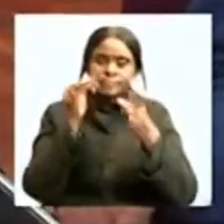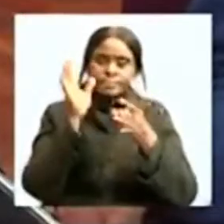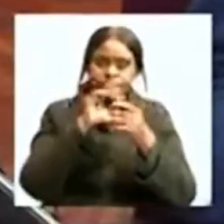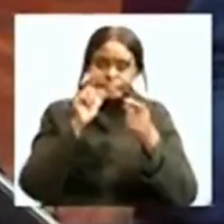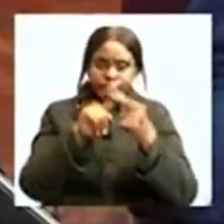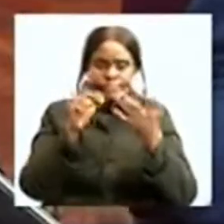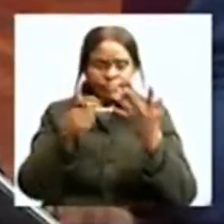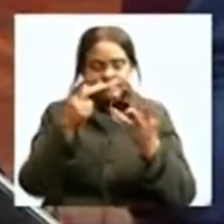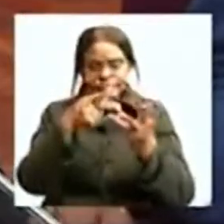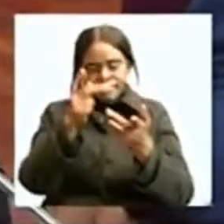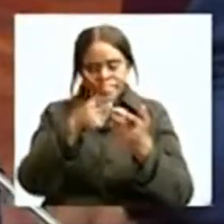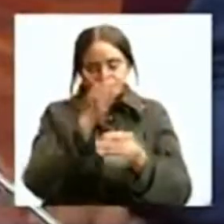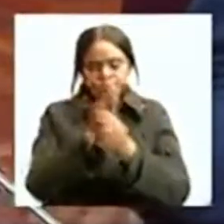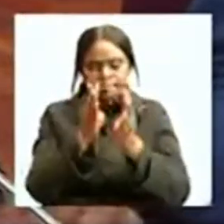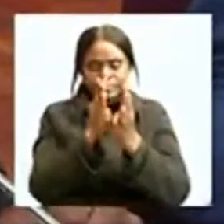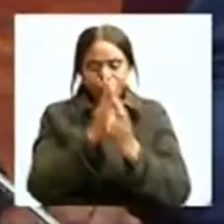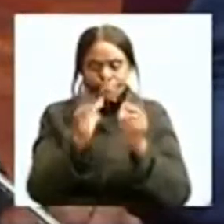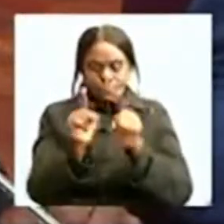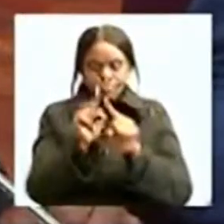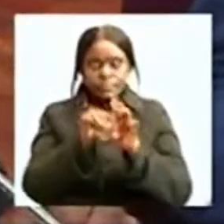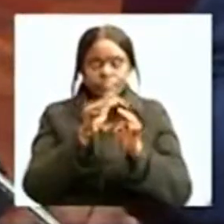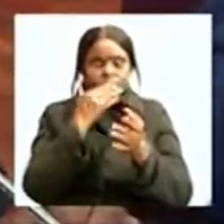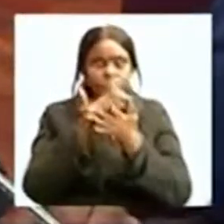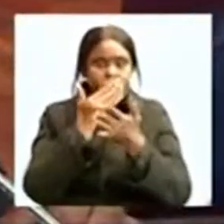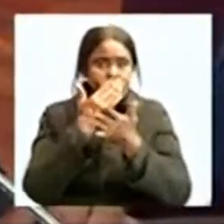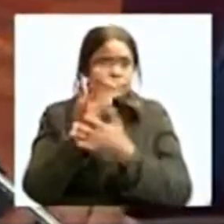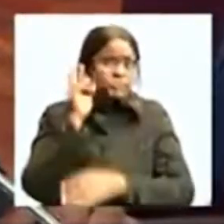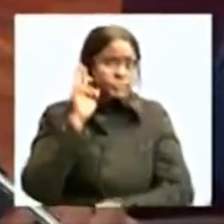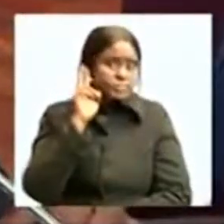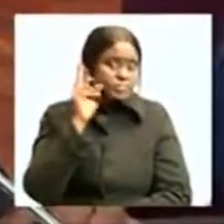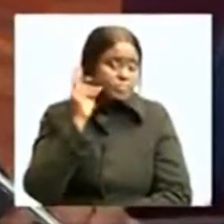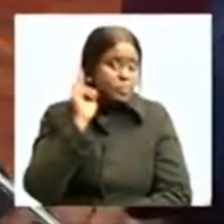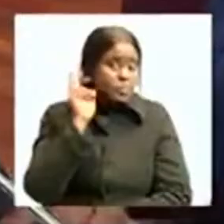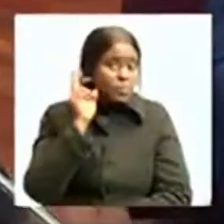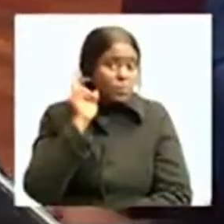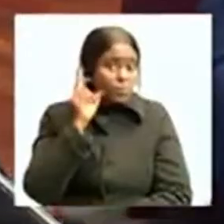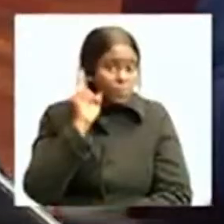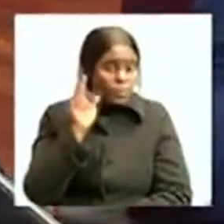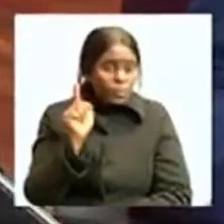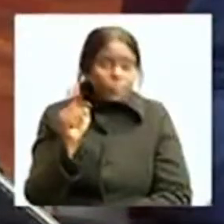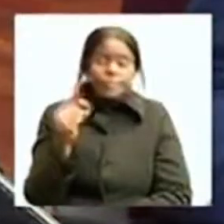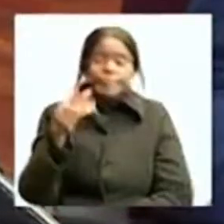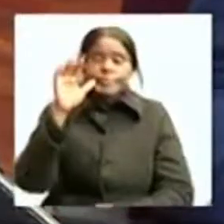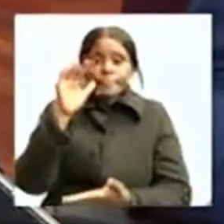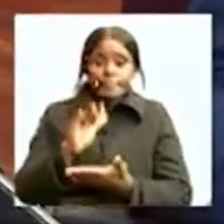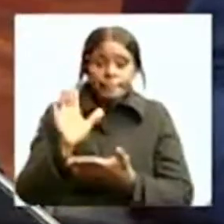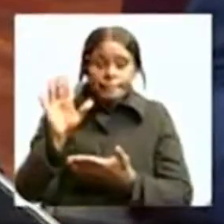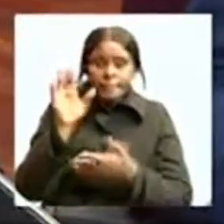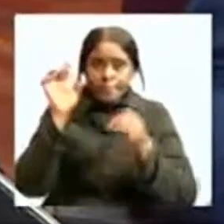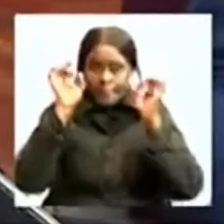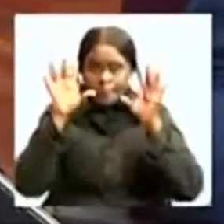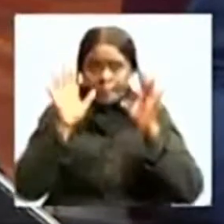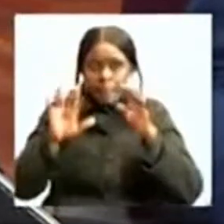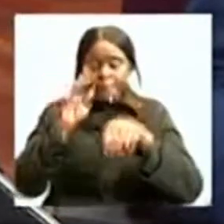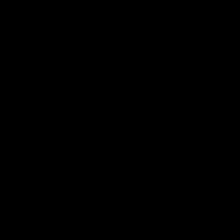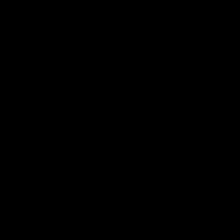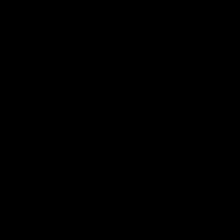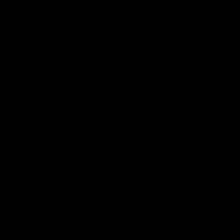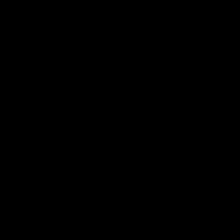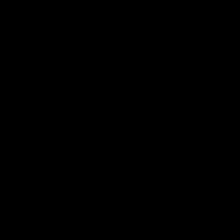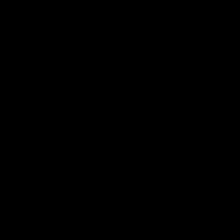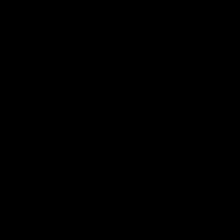and prioritize contractors in good standing, thereby reducing the risk of project